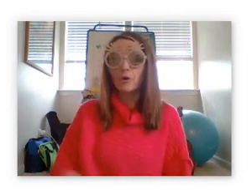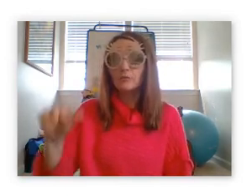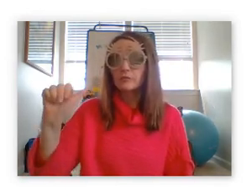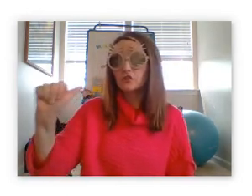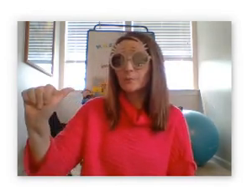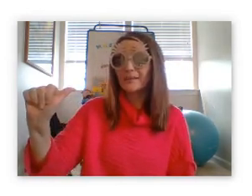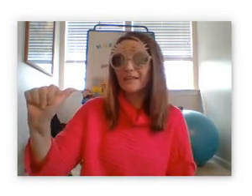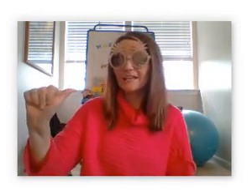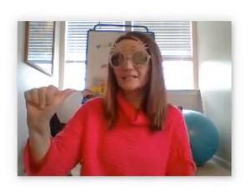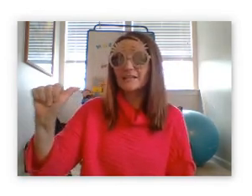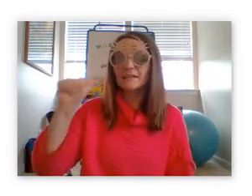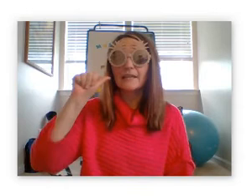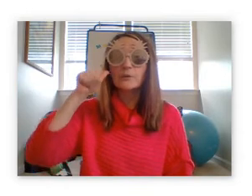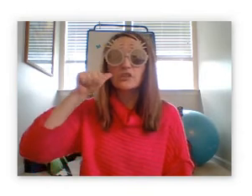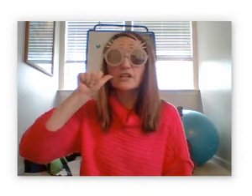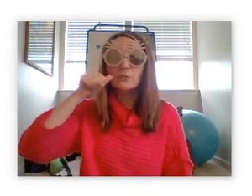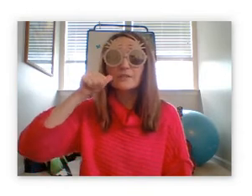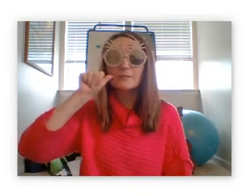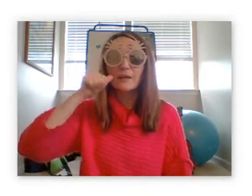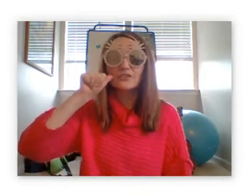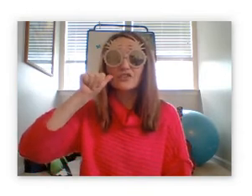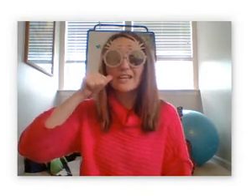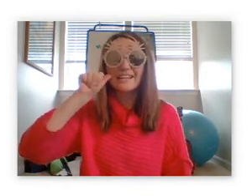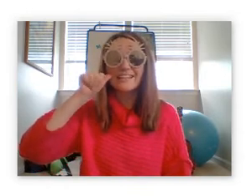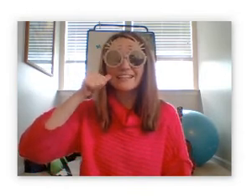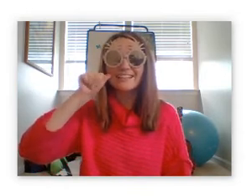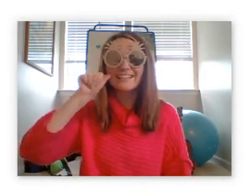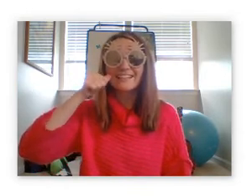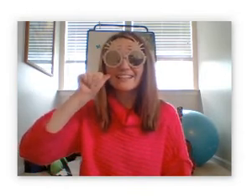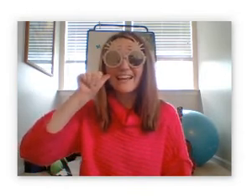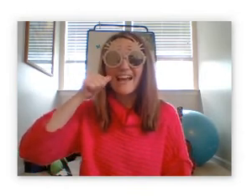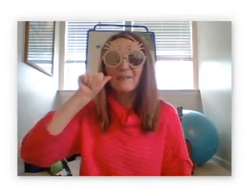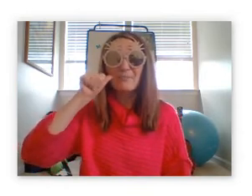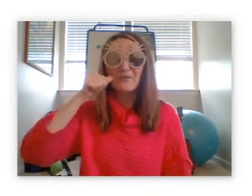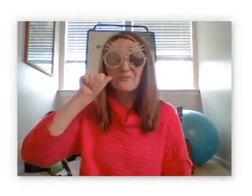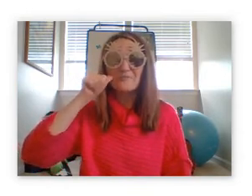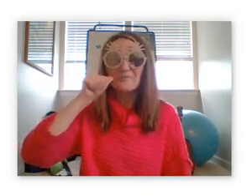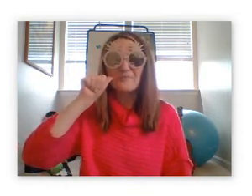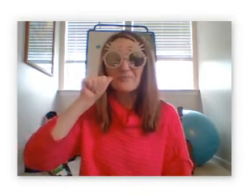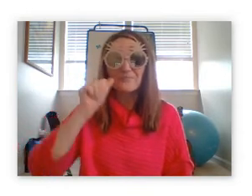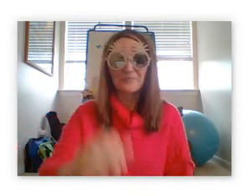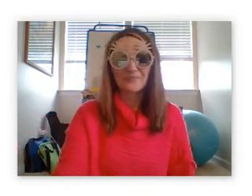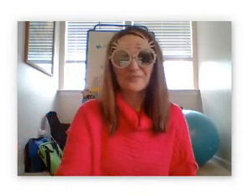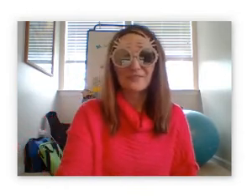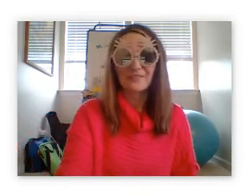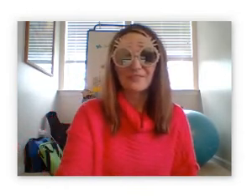Apple. Show me an A in sign language and twist it by your cheek. Apple.